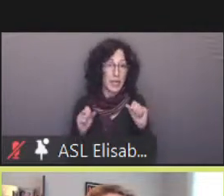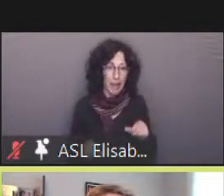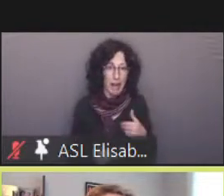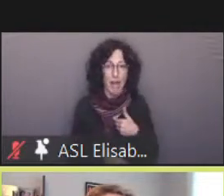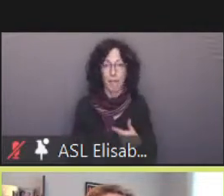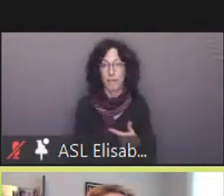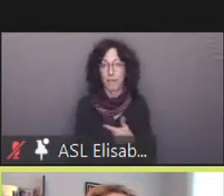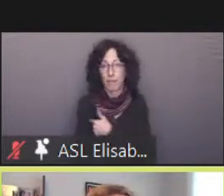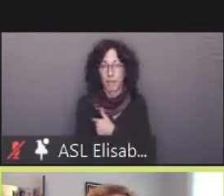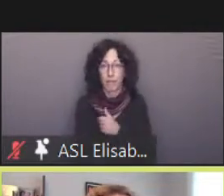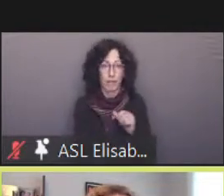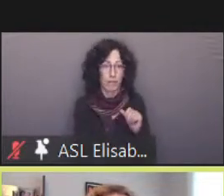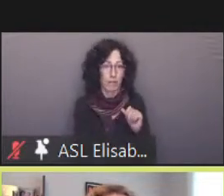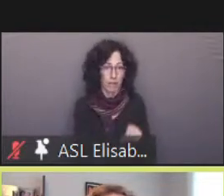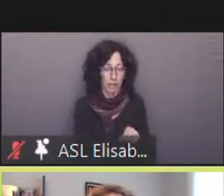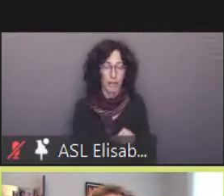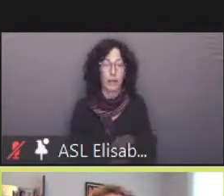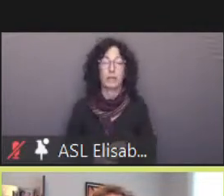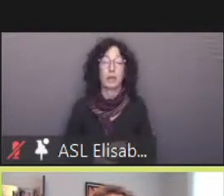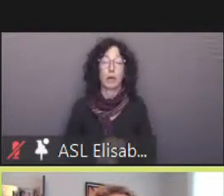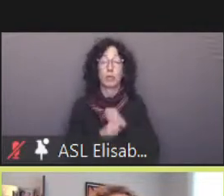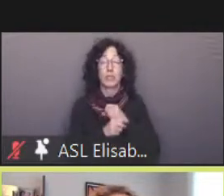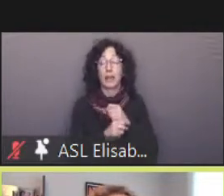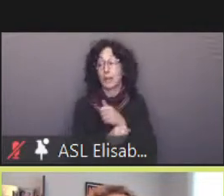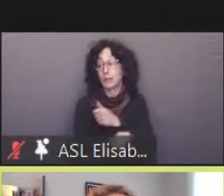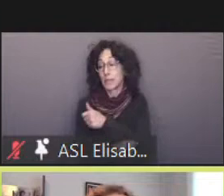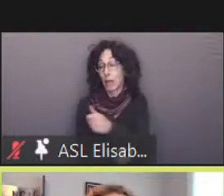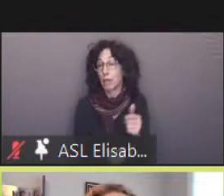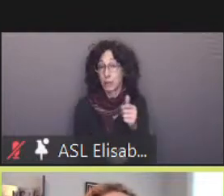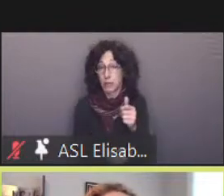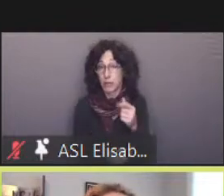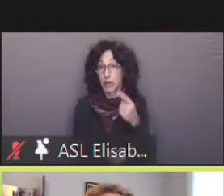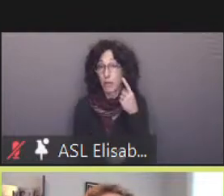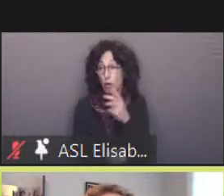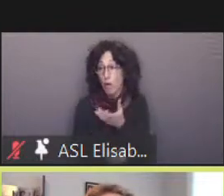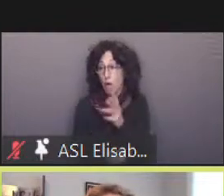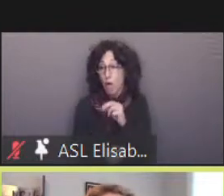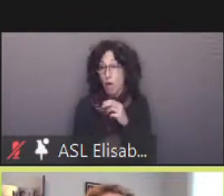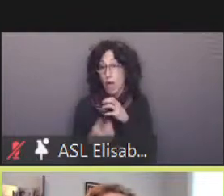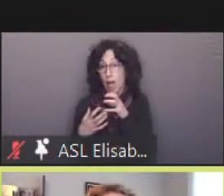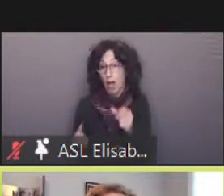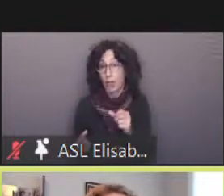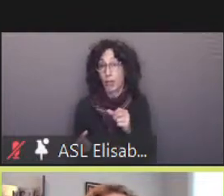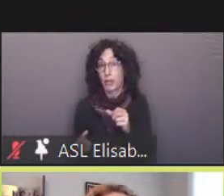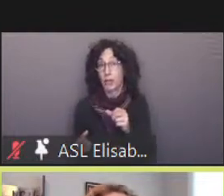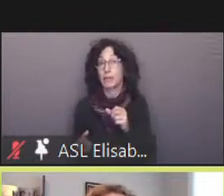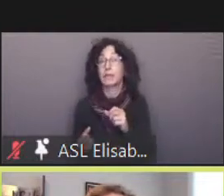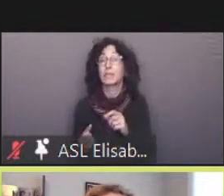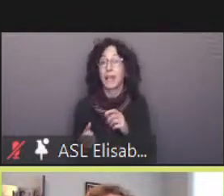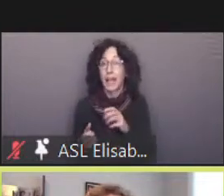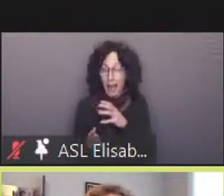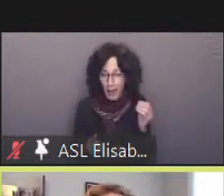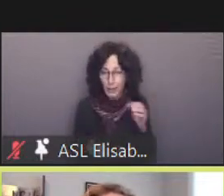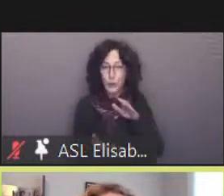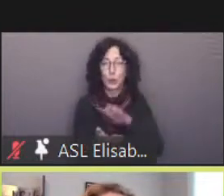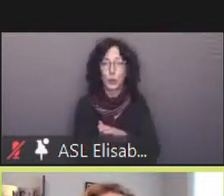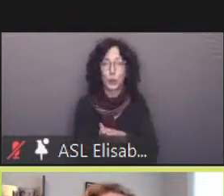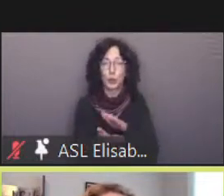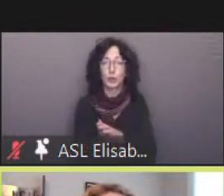protect themselves for their own health, and we anticipate it will decrease cases in schools even